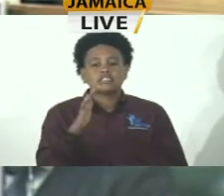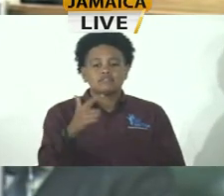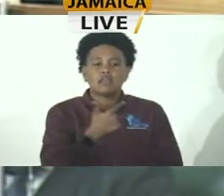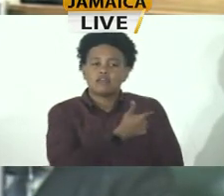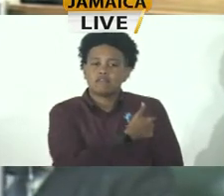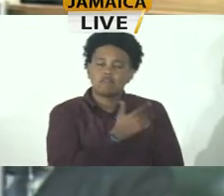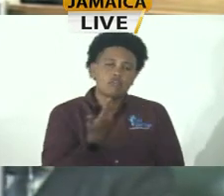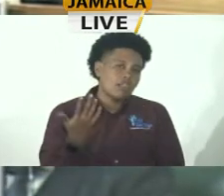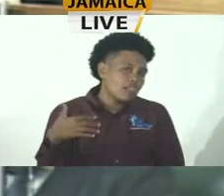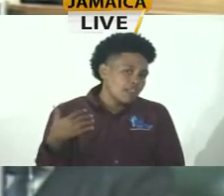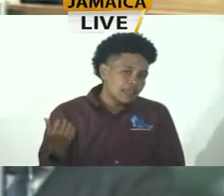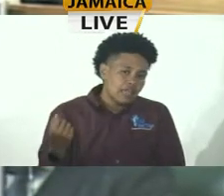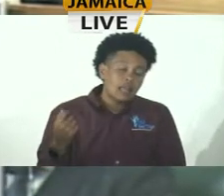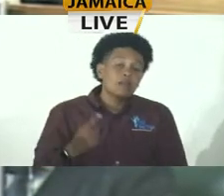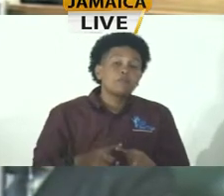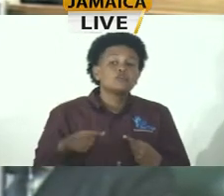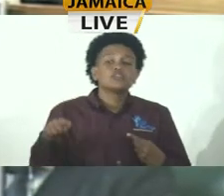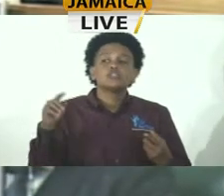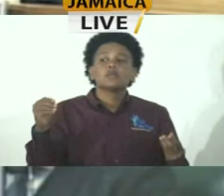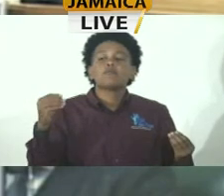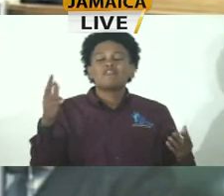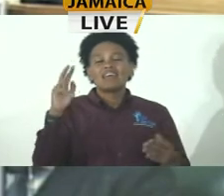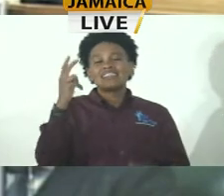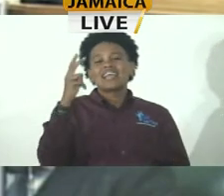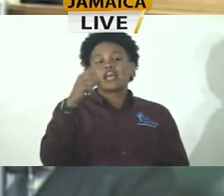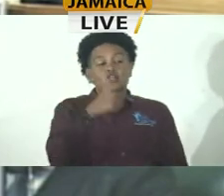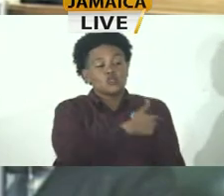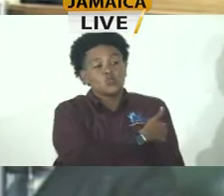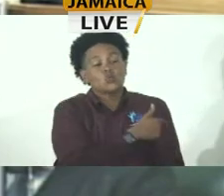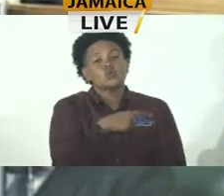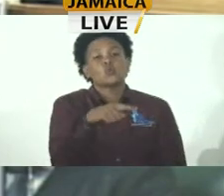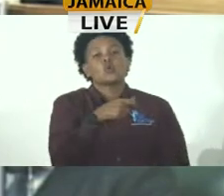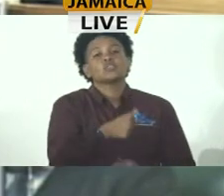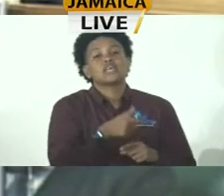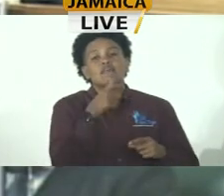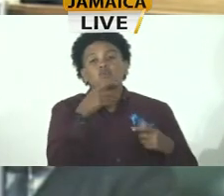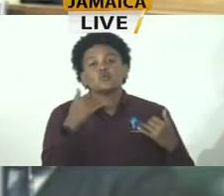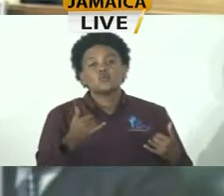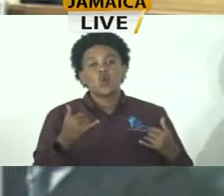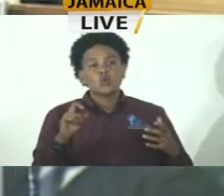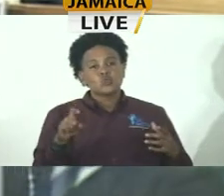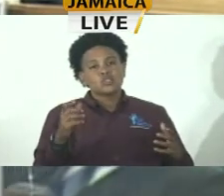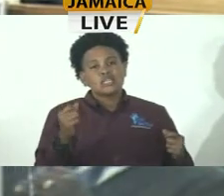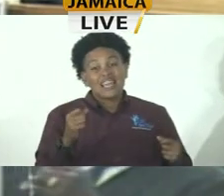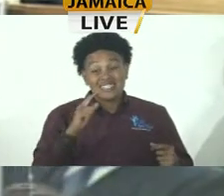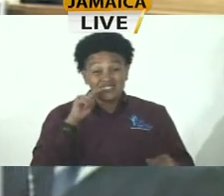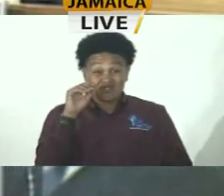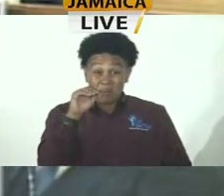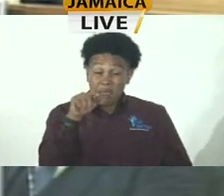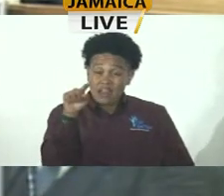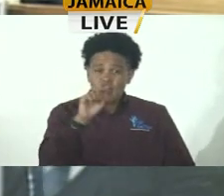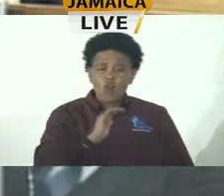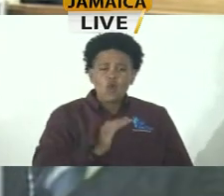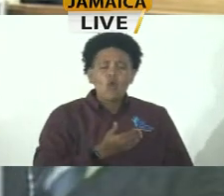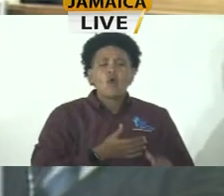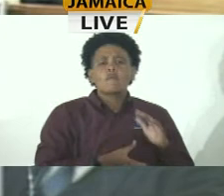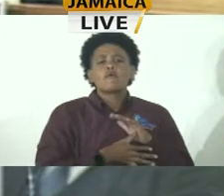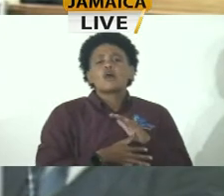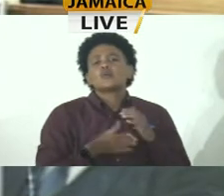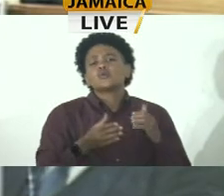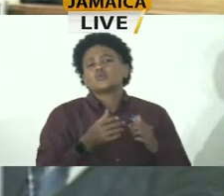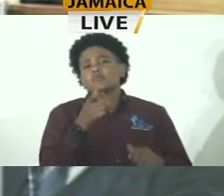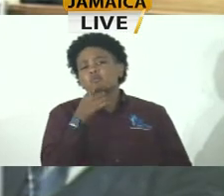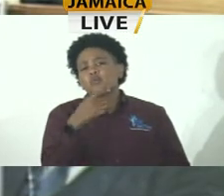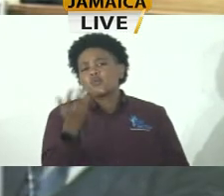first dose as well as providing the second dose to those who are now due as a reminder our priority groups are